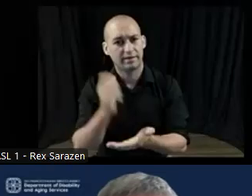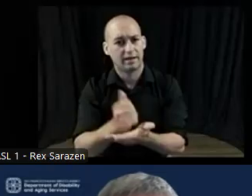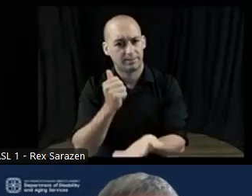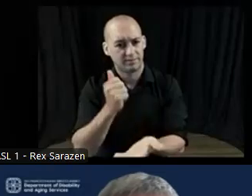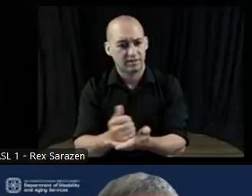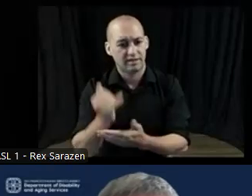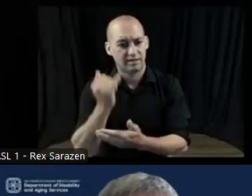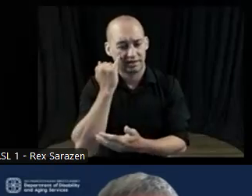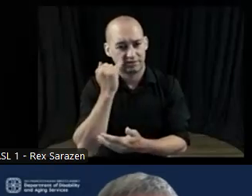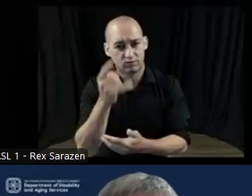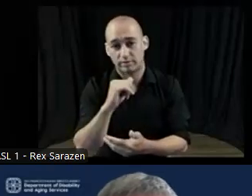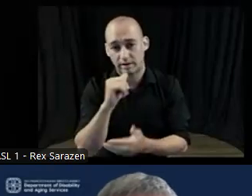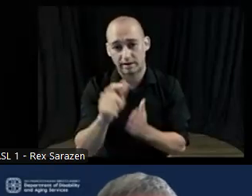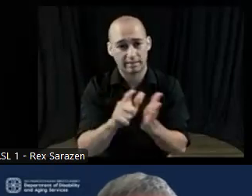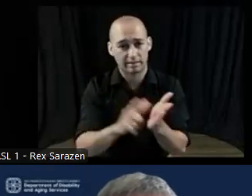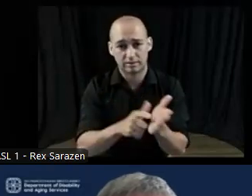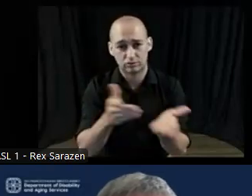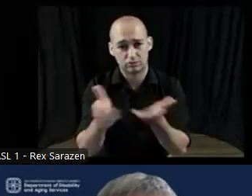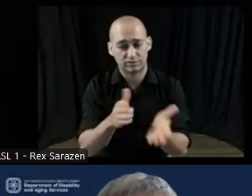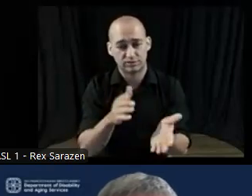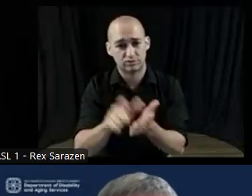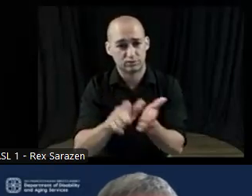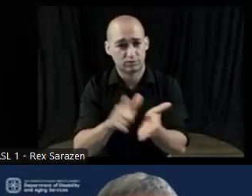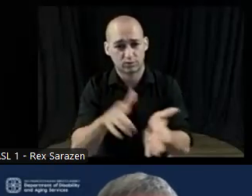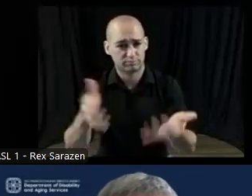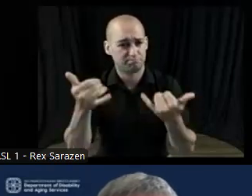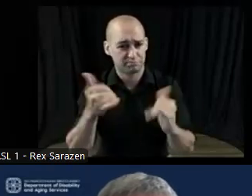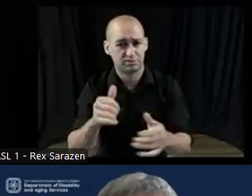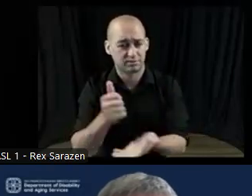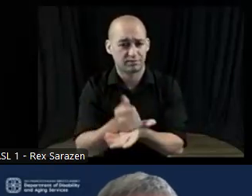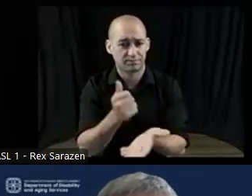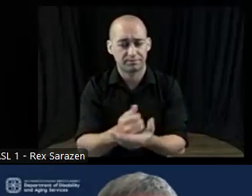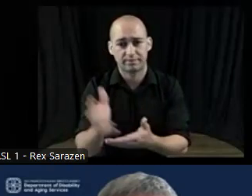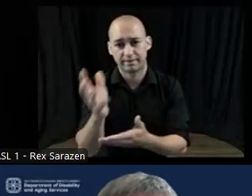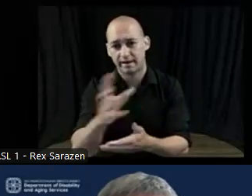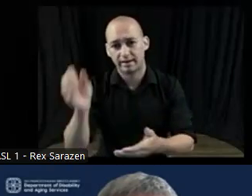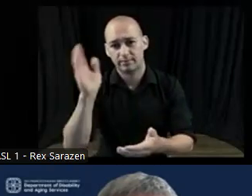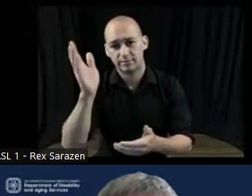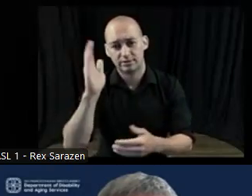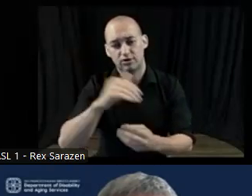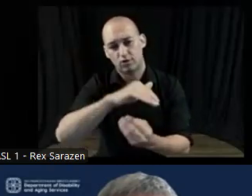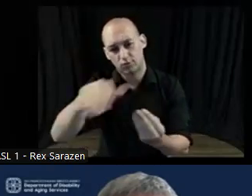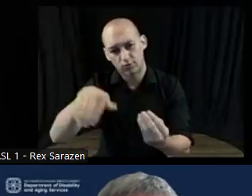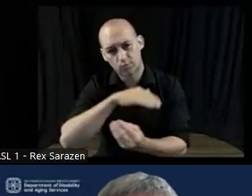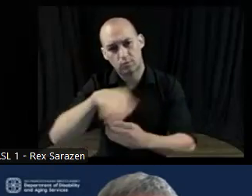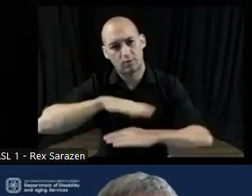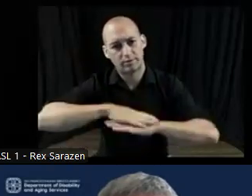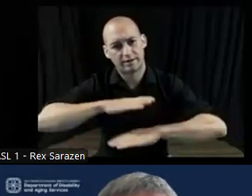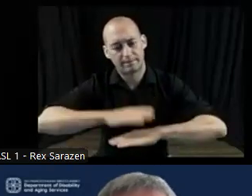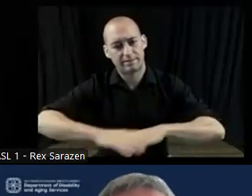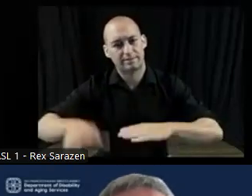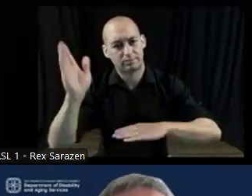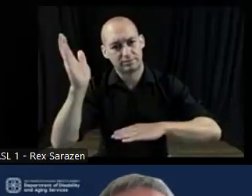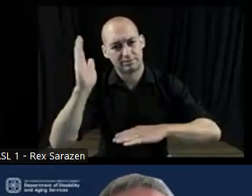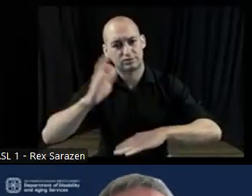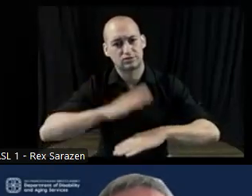legal services attorney to read that. And we also did a presentation, a roundtable presentation on this issue at this